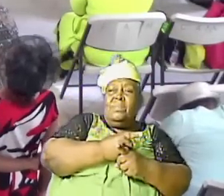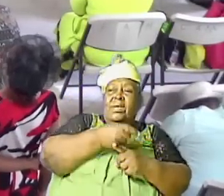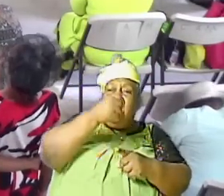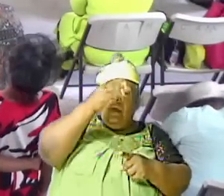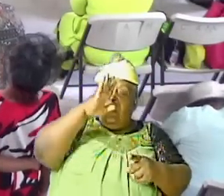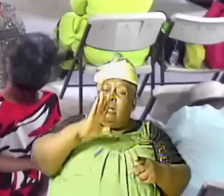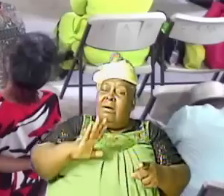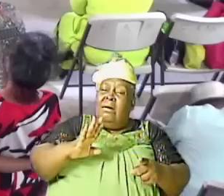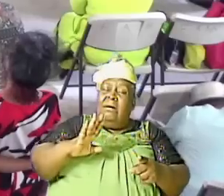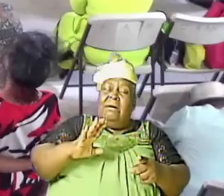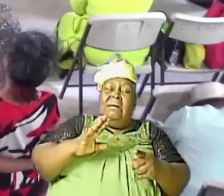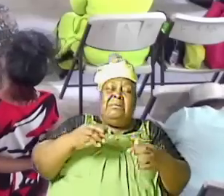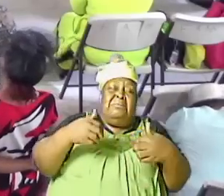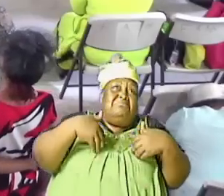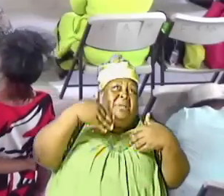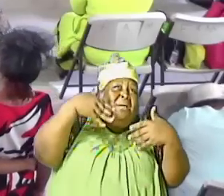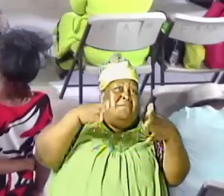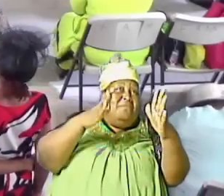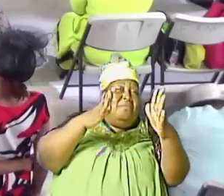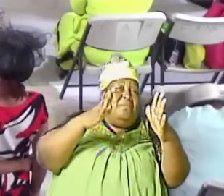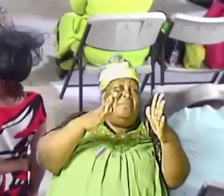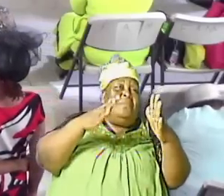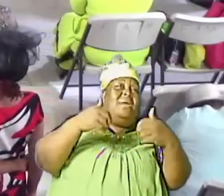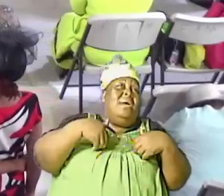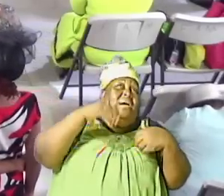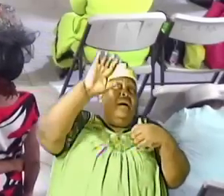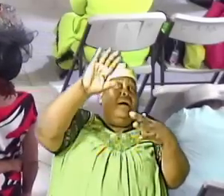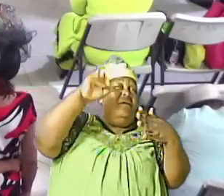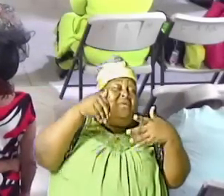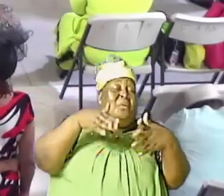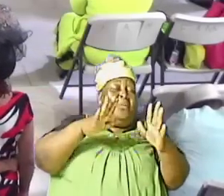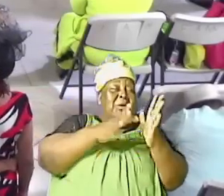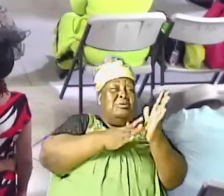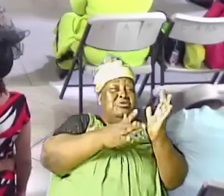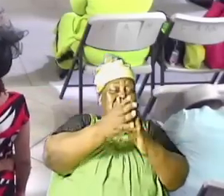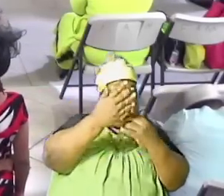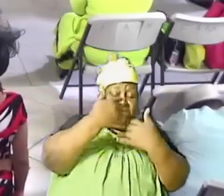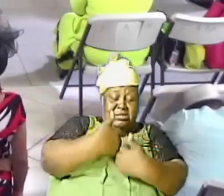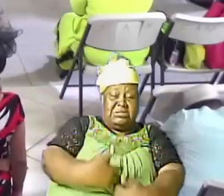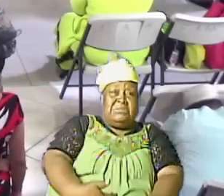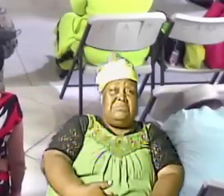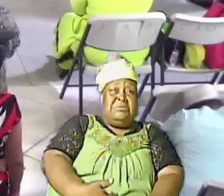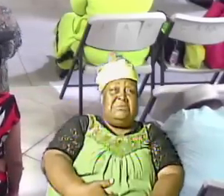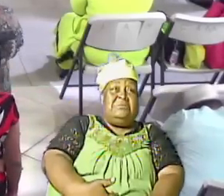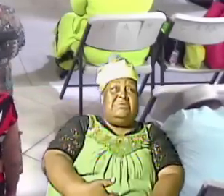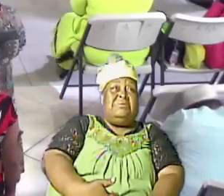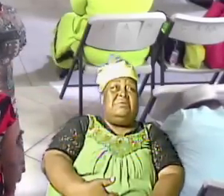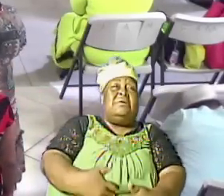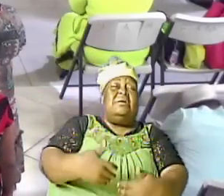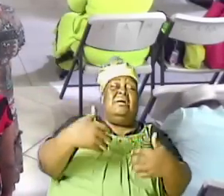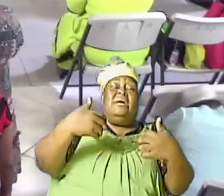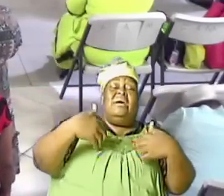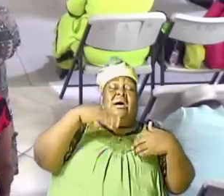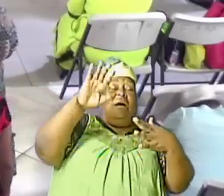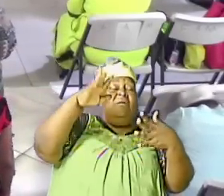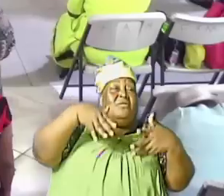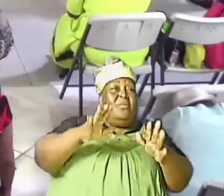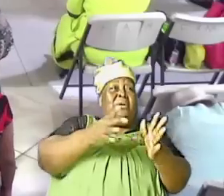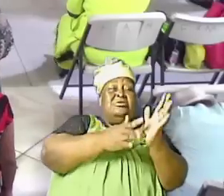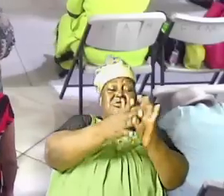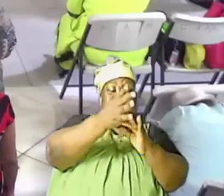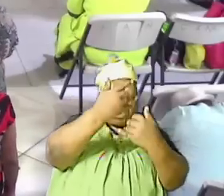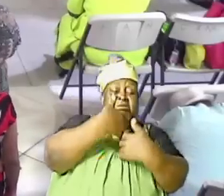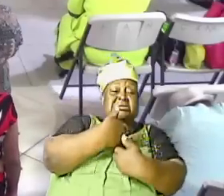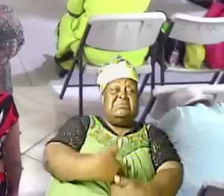God, have your way. Have your way, Jesus. Have your way,